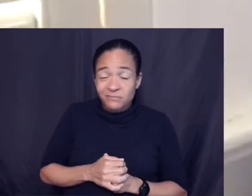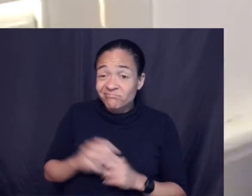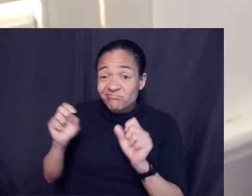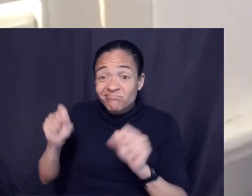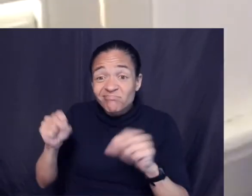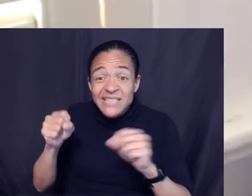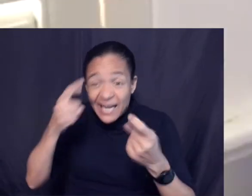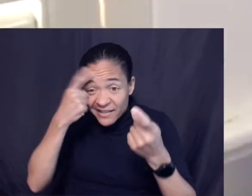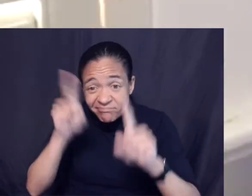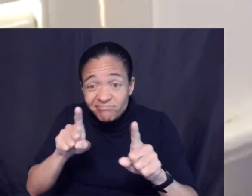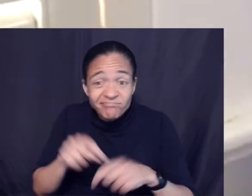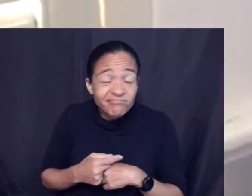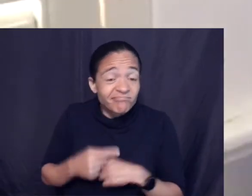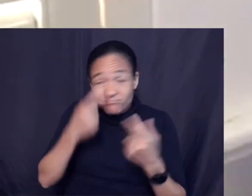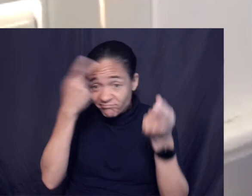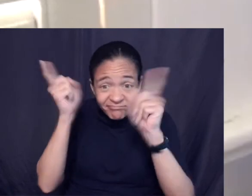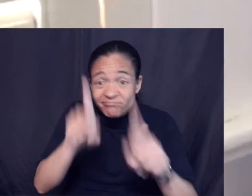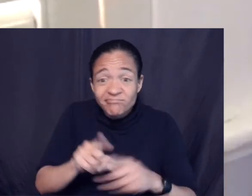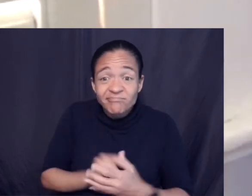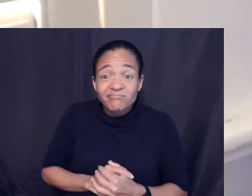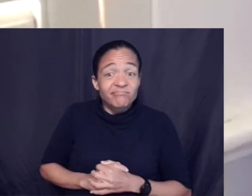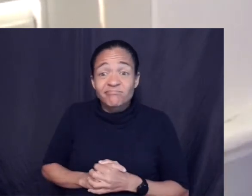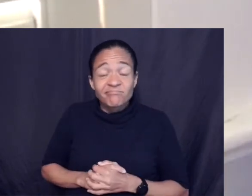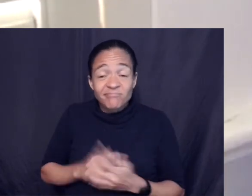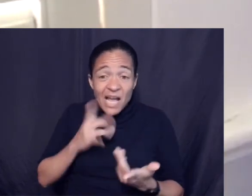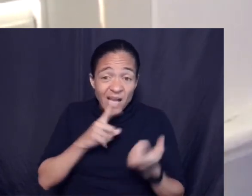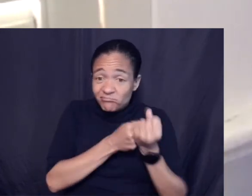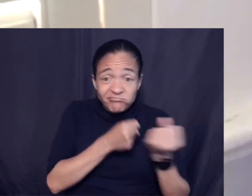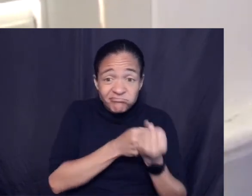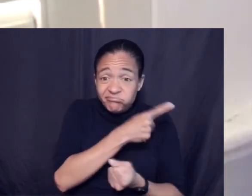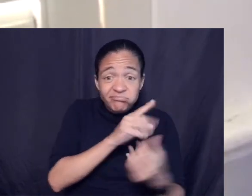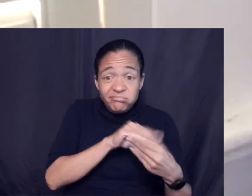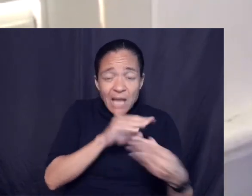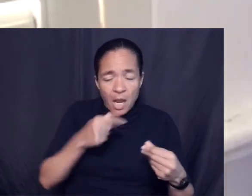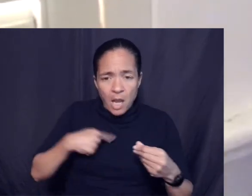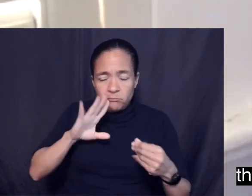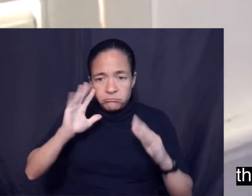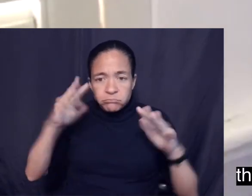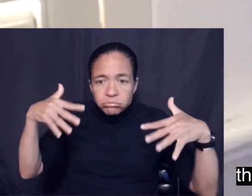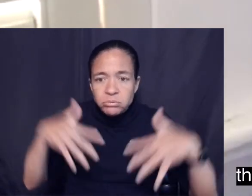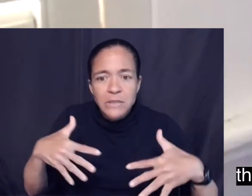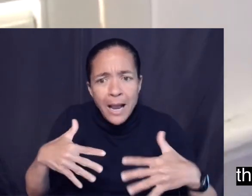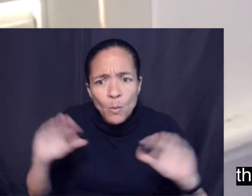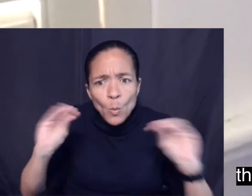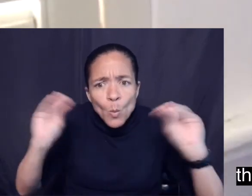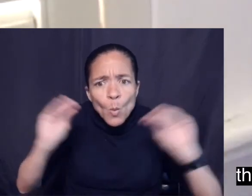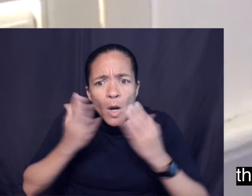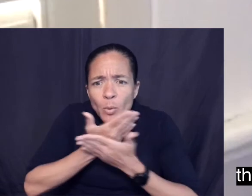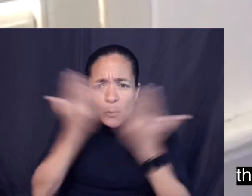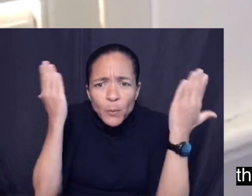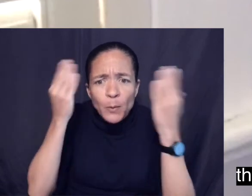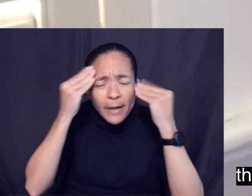Yeah, it was, yes, I think I'm just going to second Sarah. It was just so shocking that there's